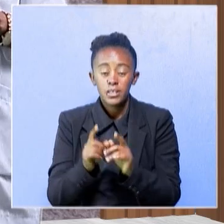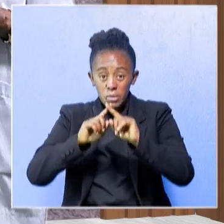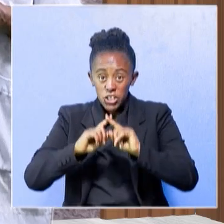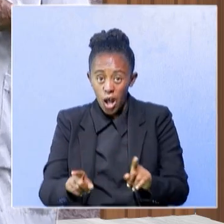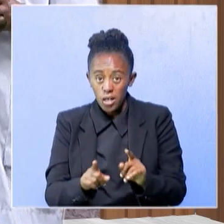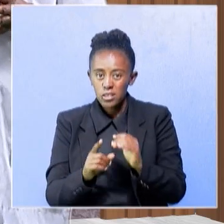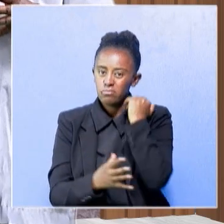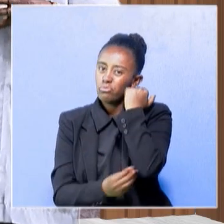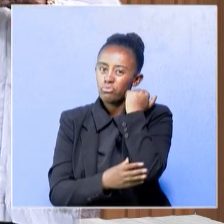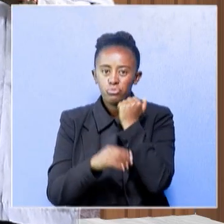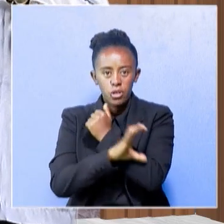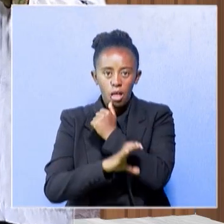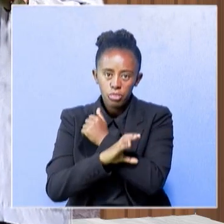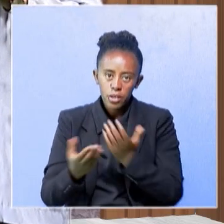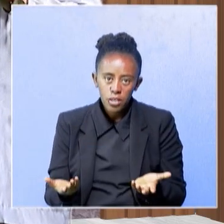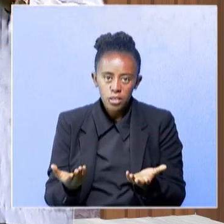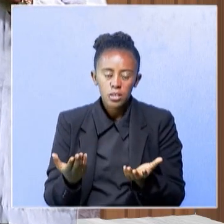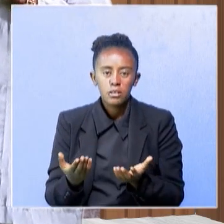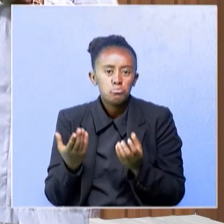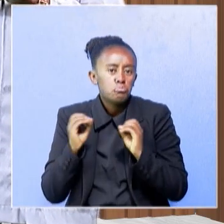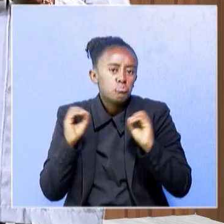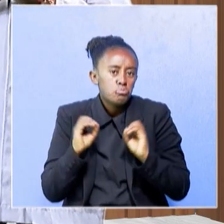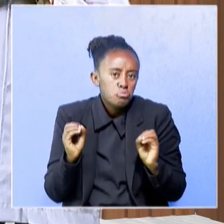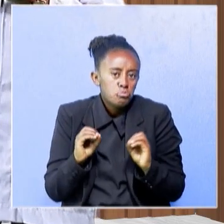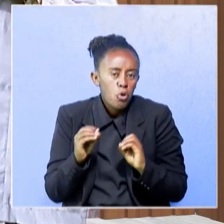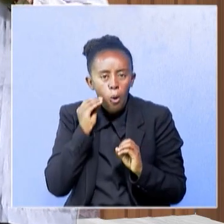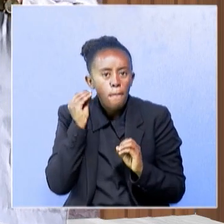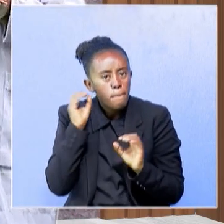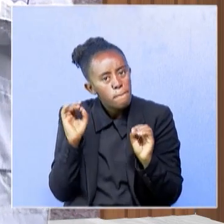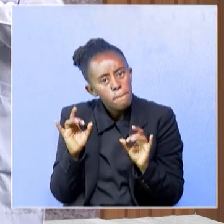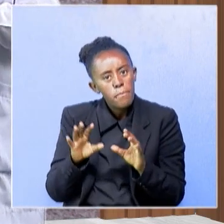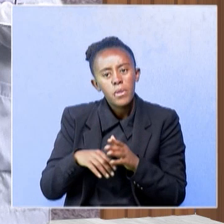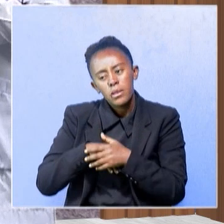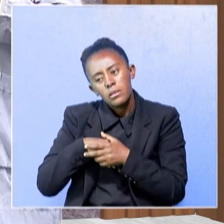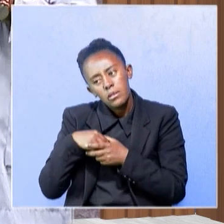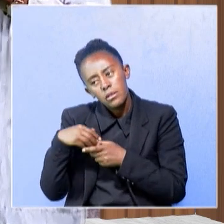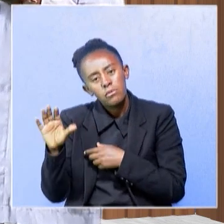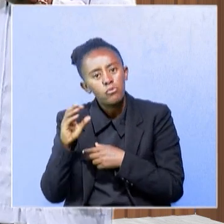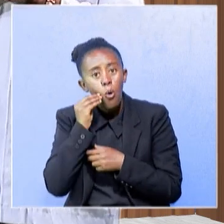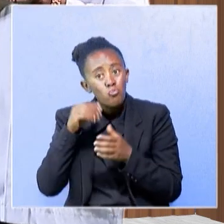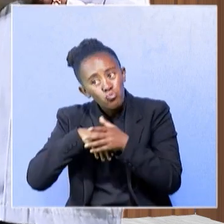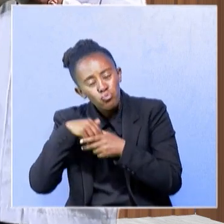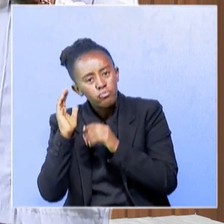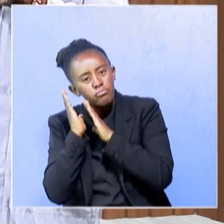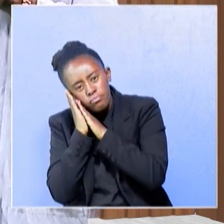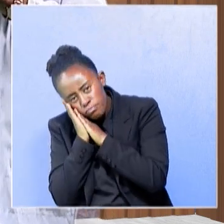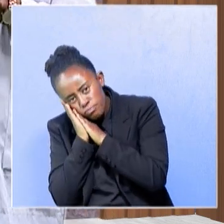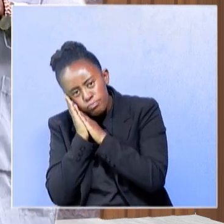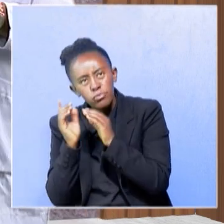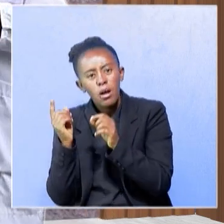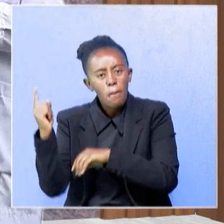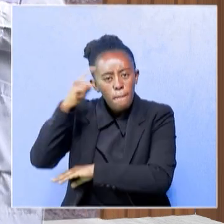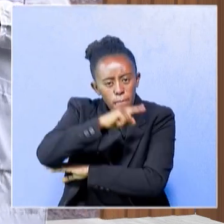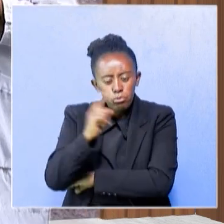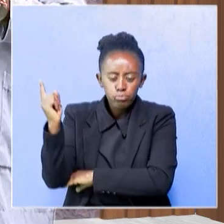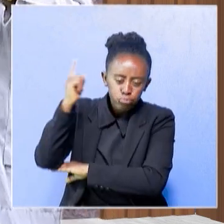countries, right? They don't have any home. They usually spend their time the whole day and the whole night